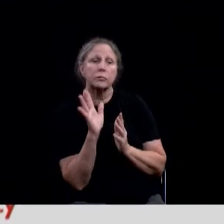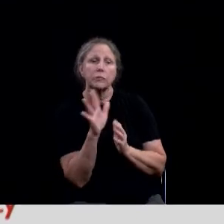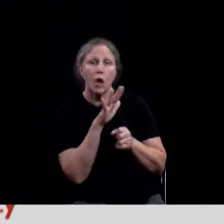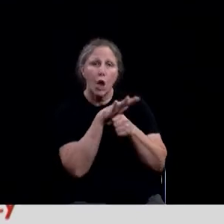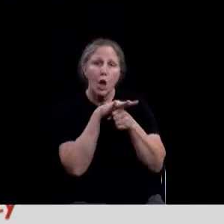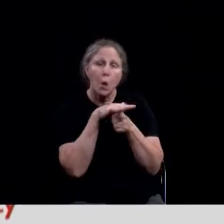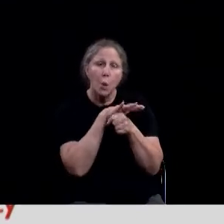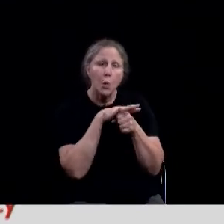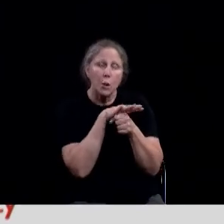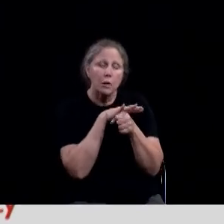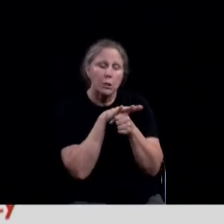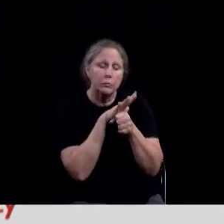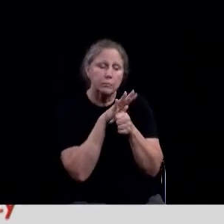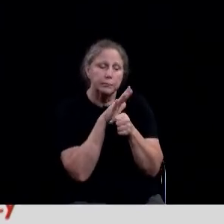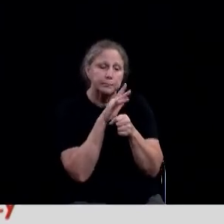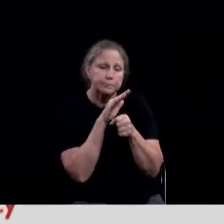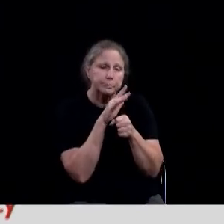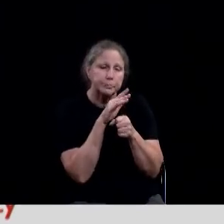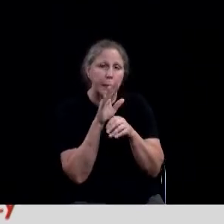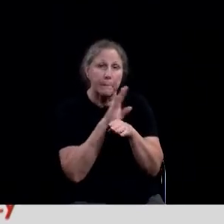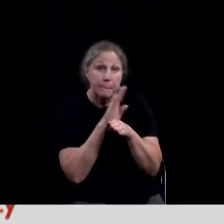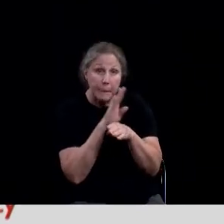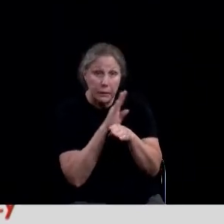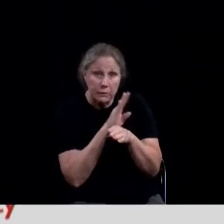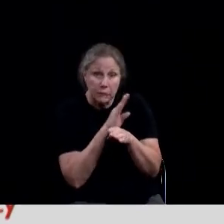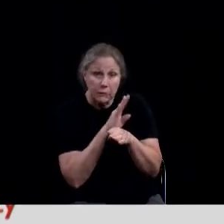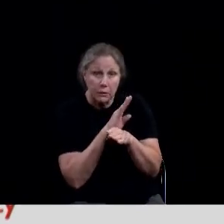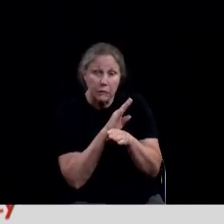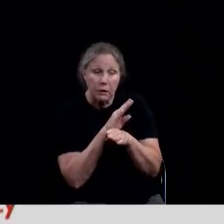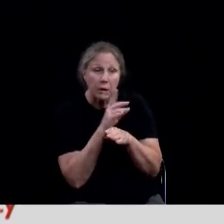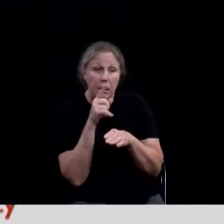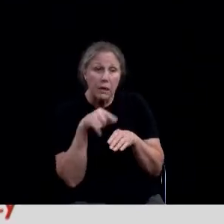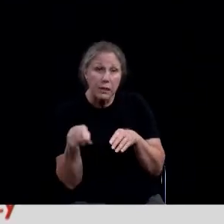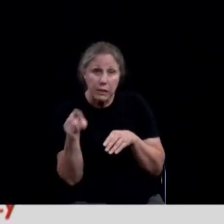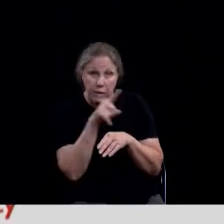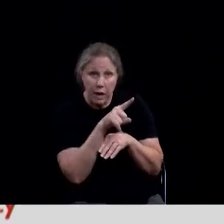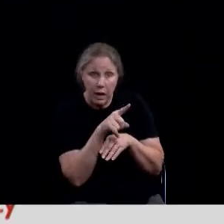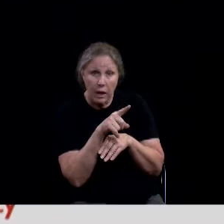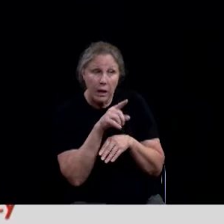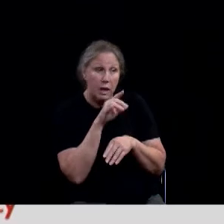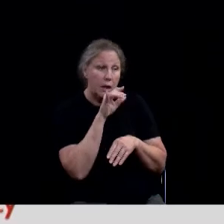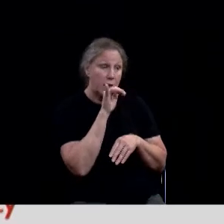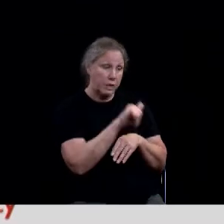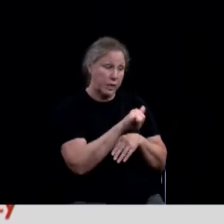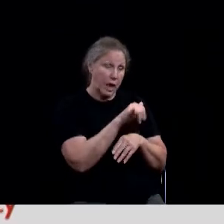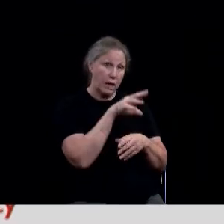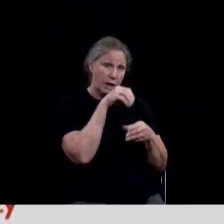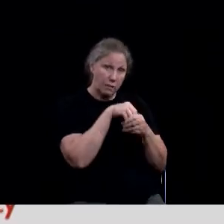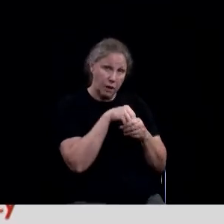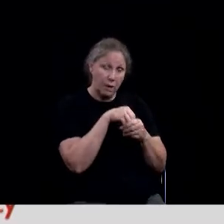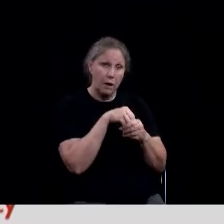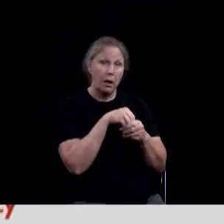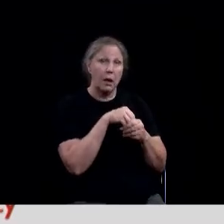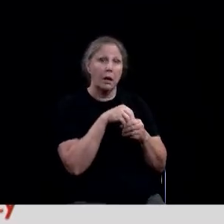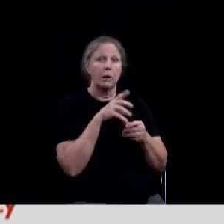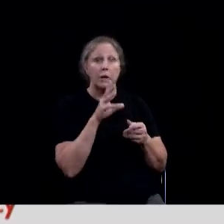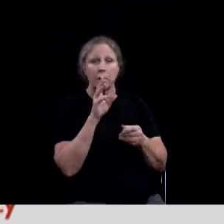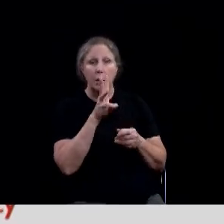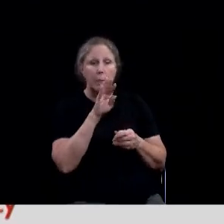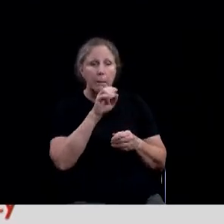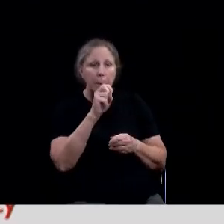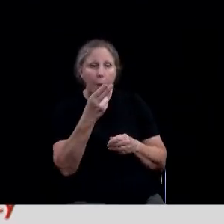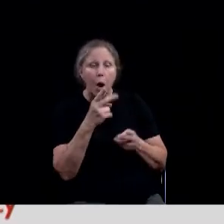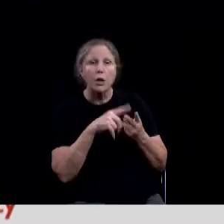businesses that have participated in this, RBDR, Barsh, and that they are intentionally